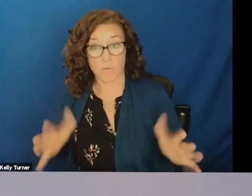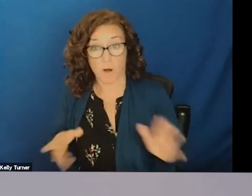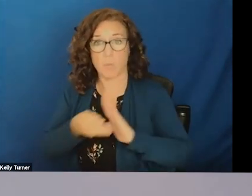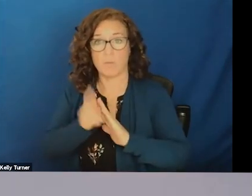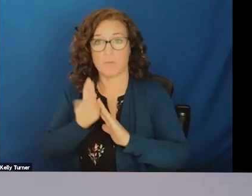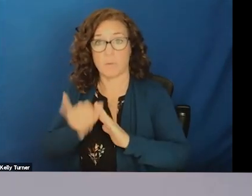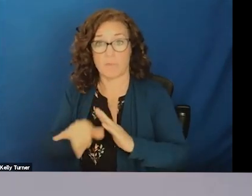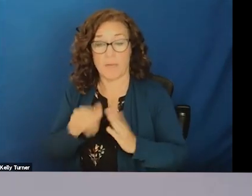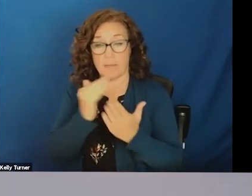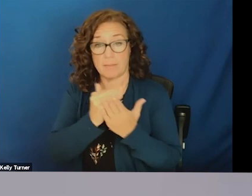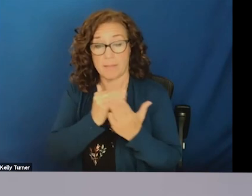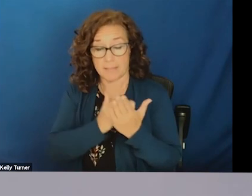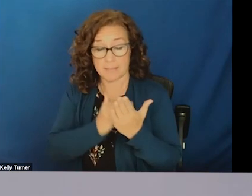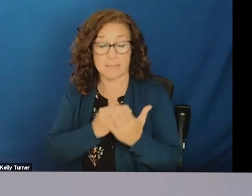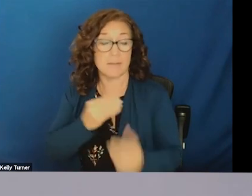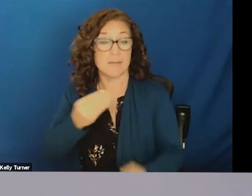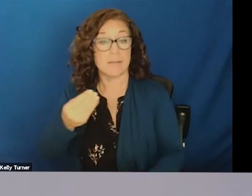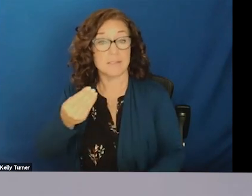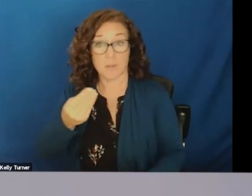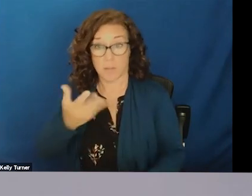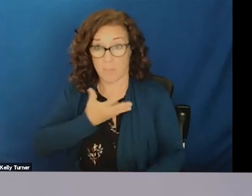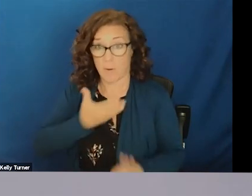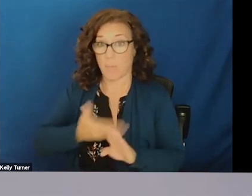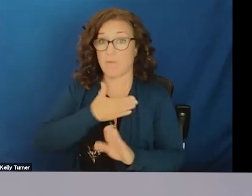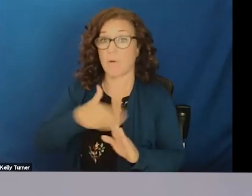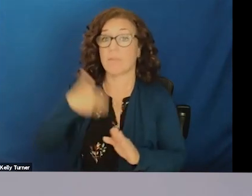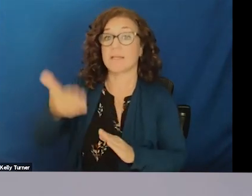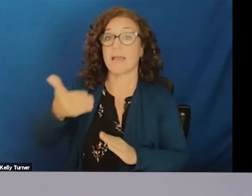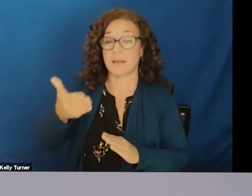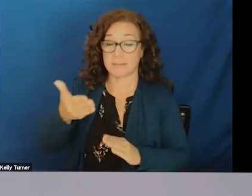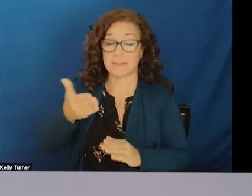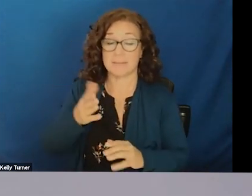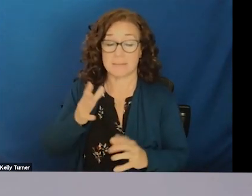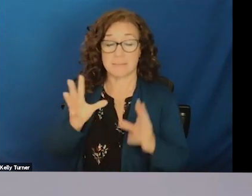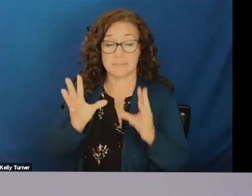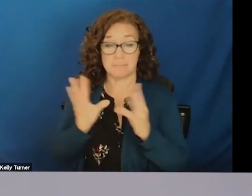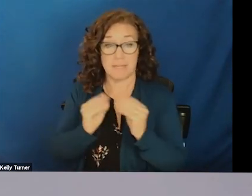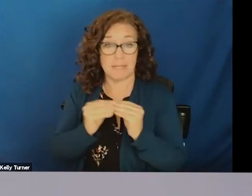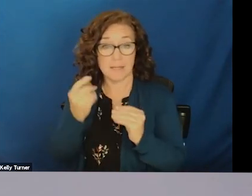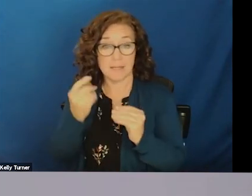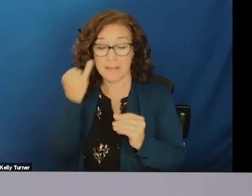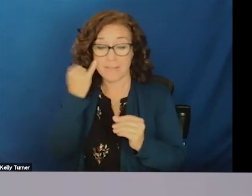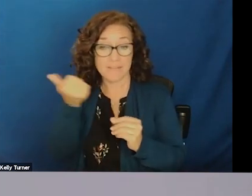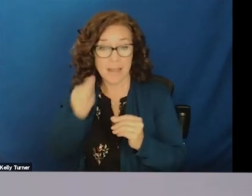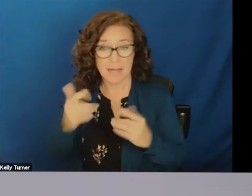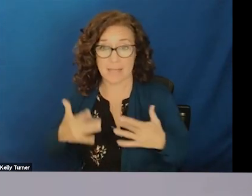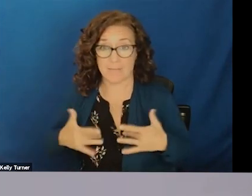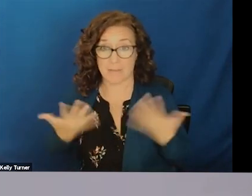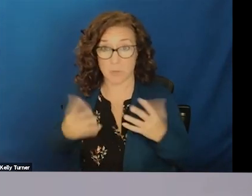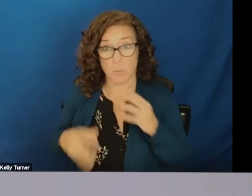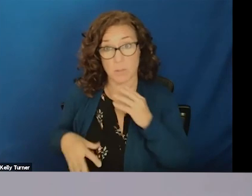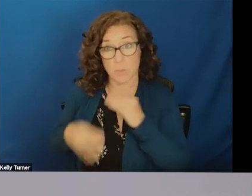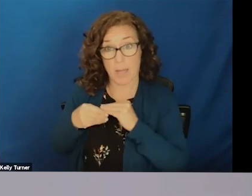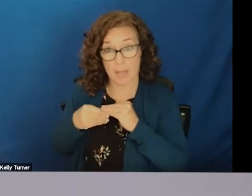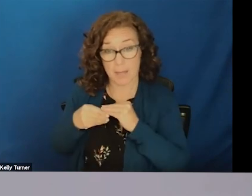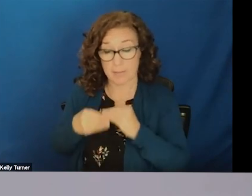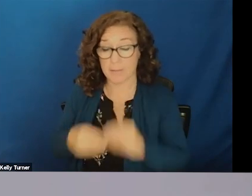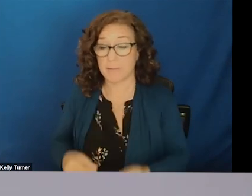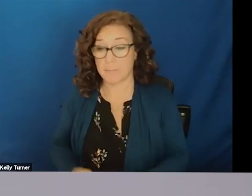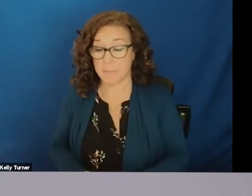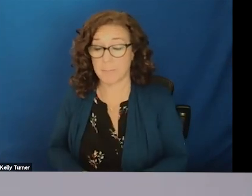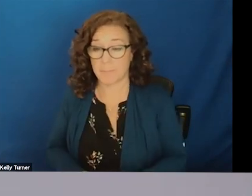or Mr. Hio know before our next board meeting of any events that you would like to add to this list of the coming